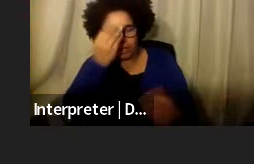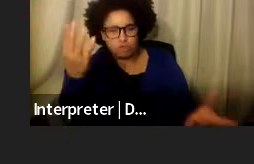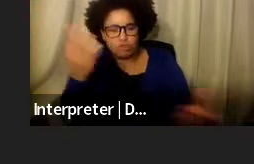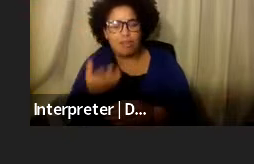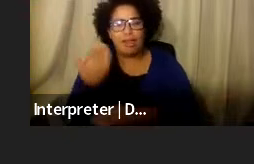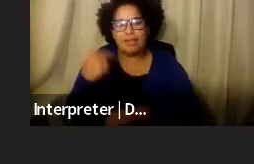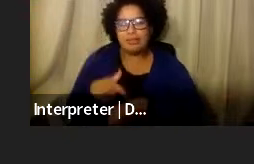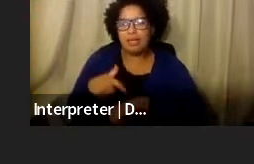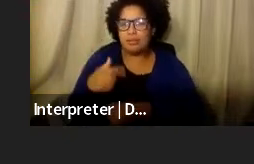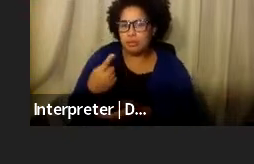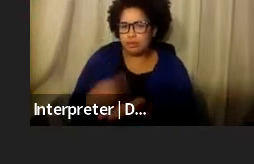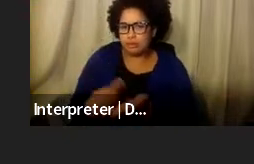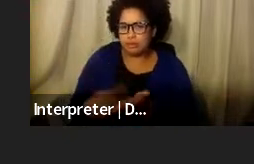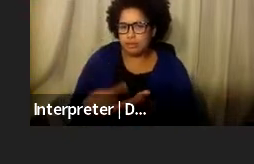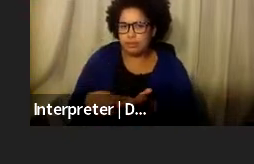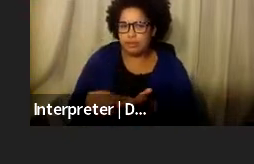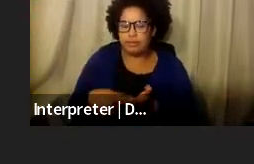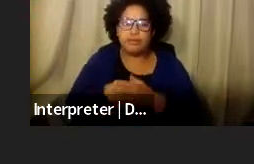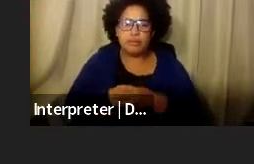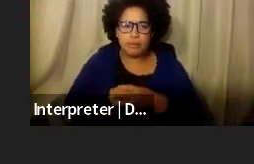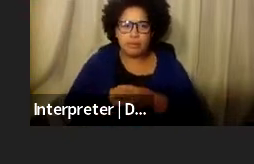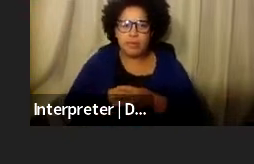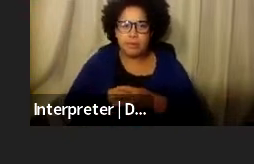last time.